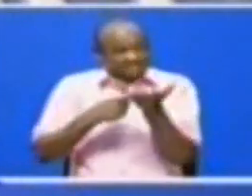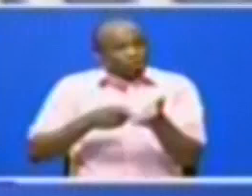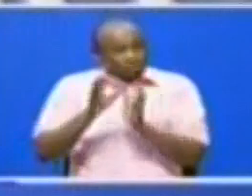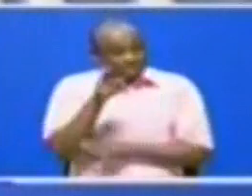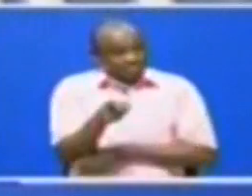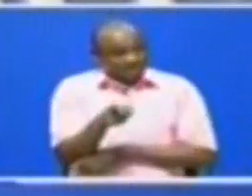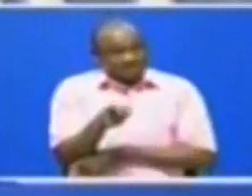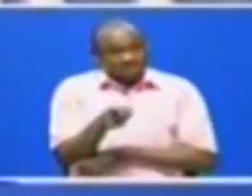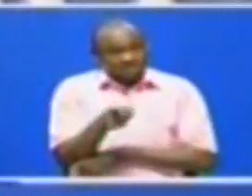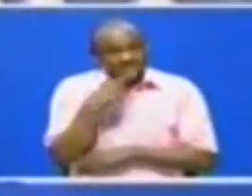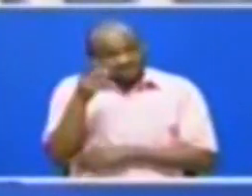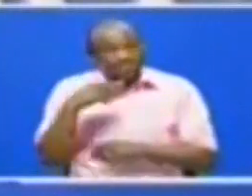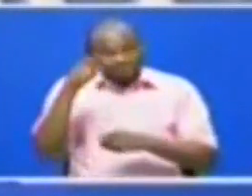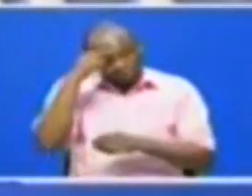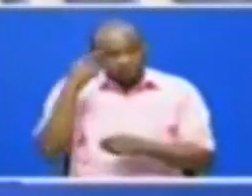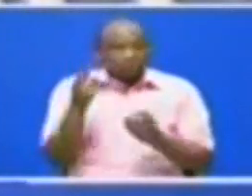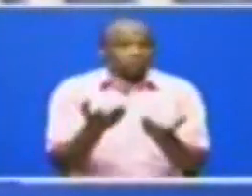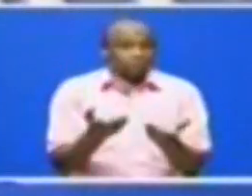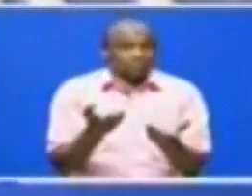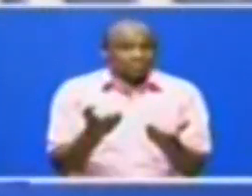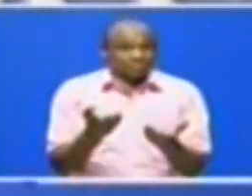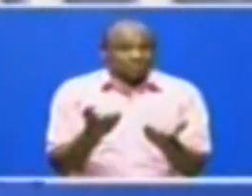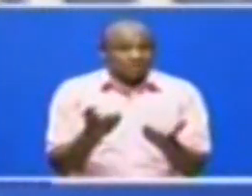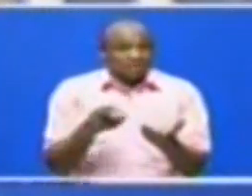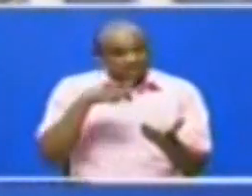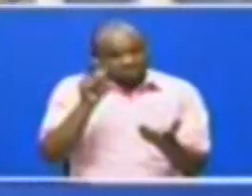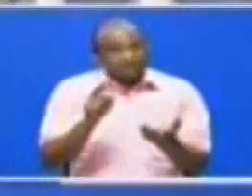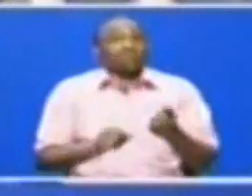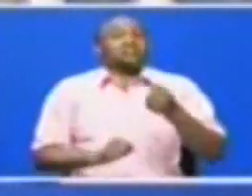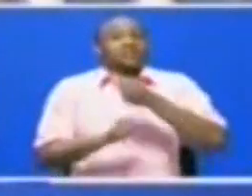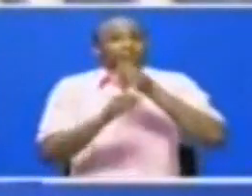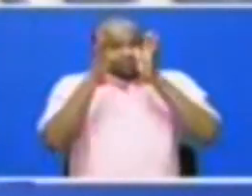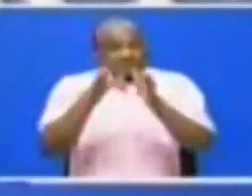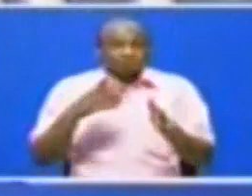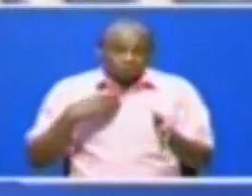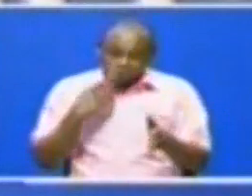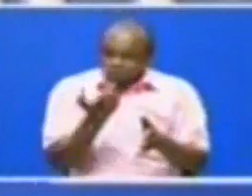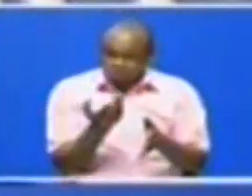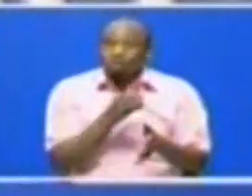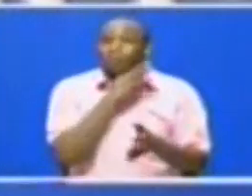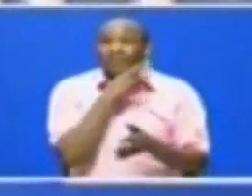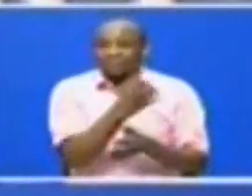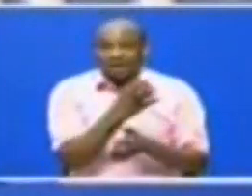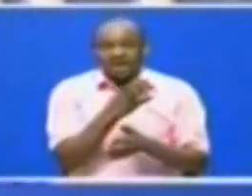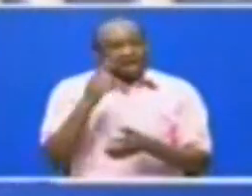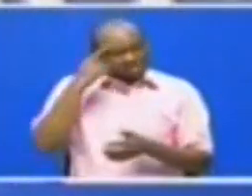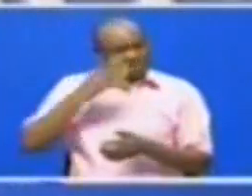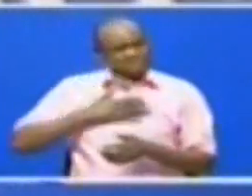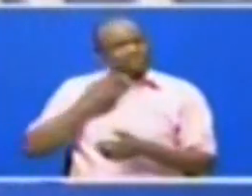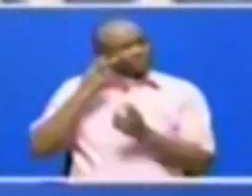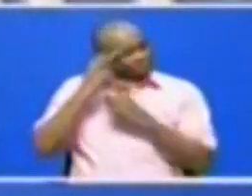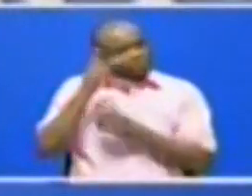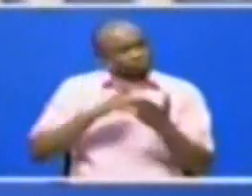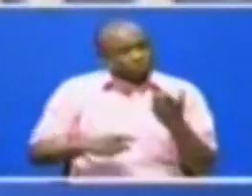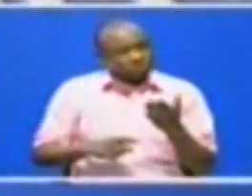dismissal for want of service were determined in favor of the petitioners. Yeah. It is therefore my view, bearing